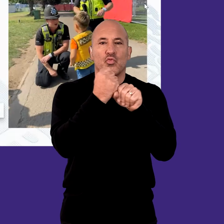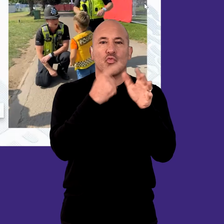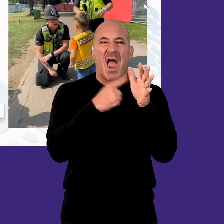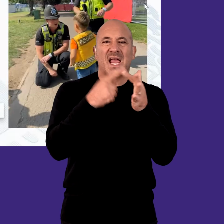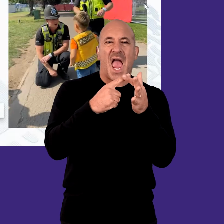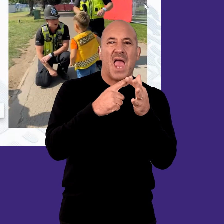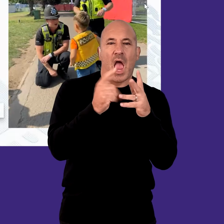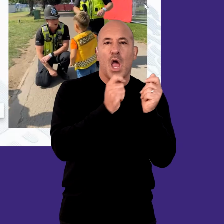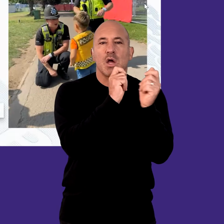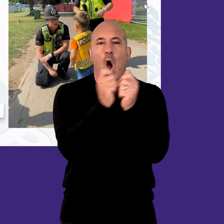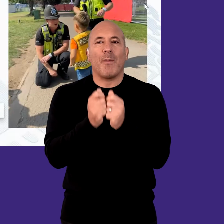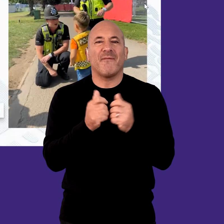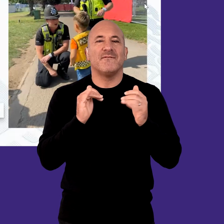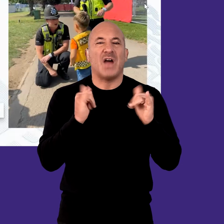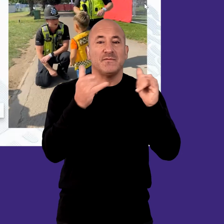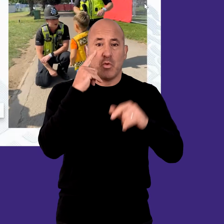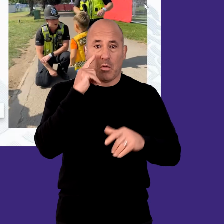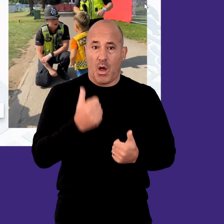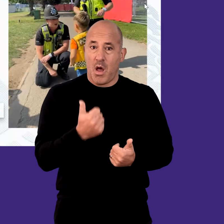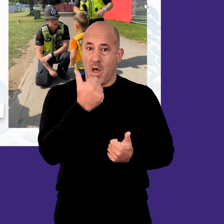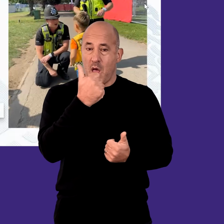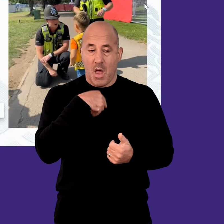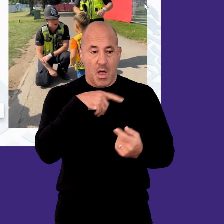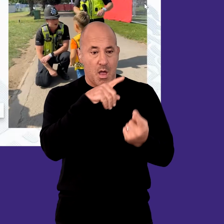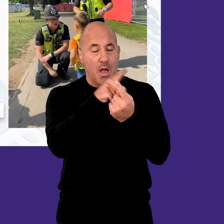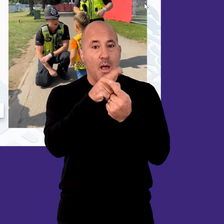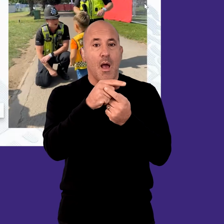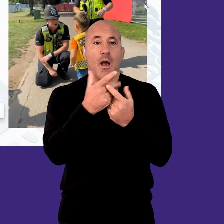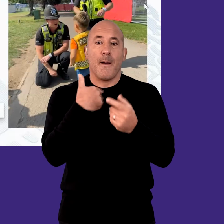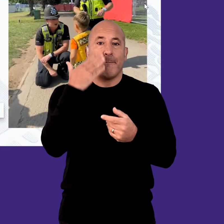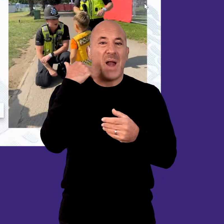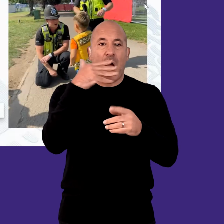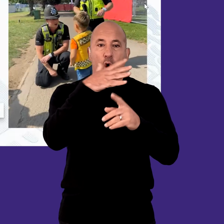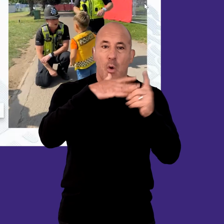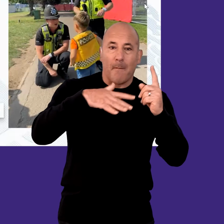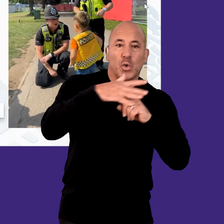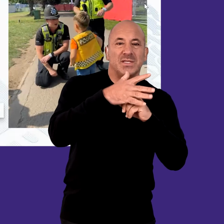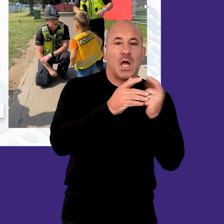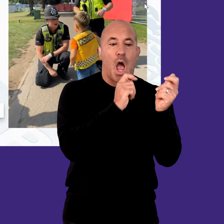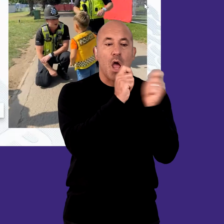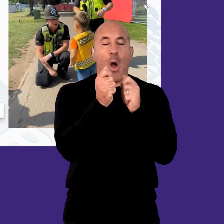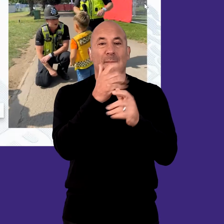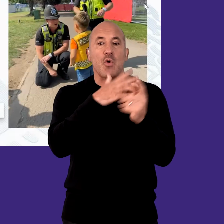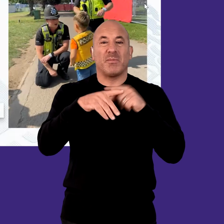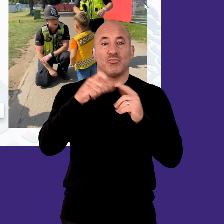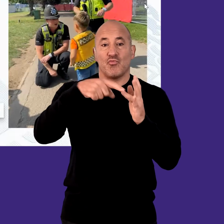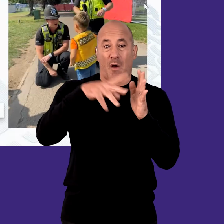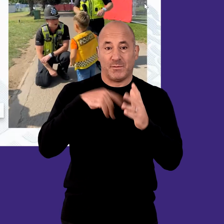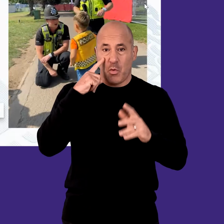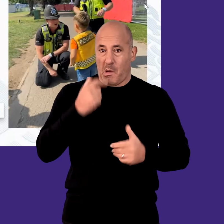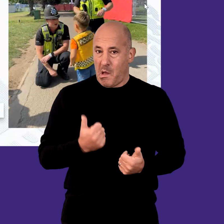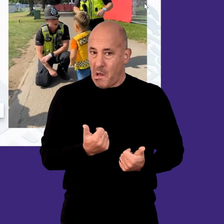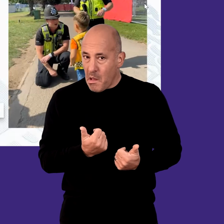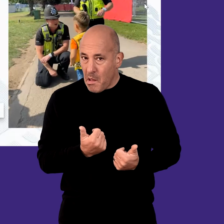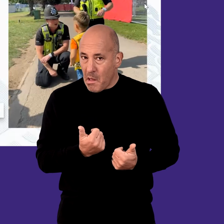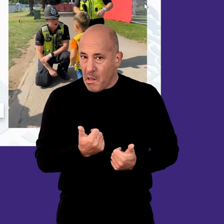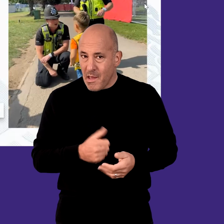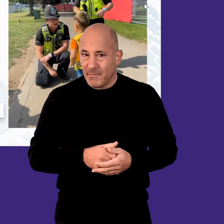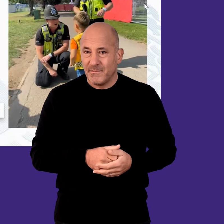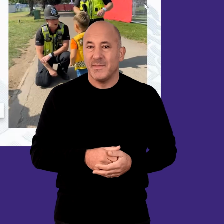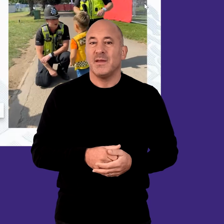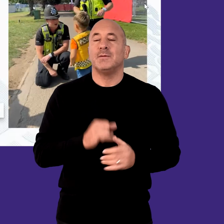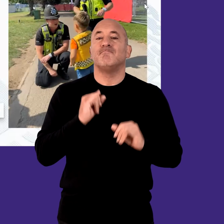police relationships. For instance, we had a kind of reggae and Caribbean festival that we thought that would be a great opportunity for us to go